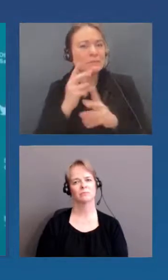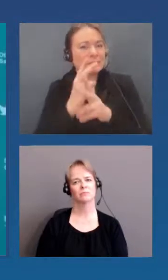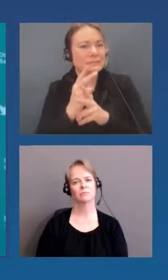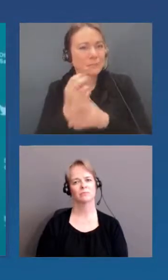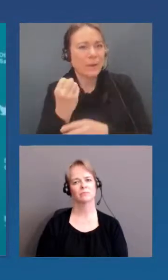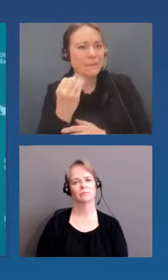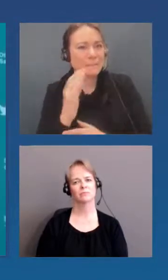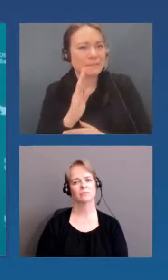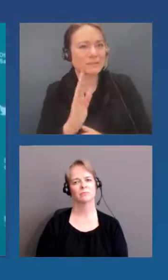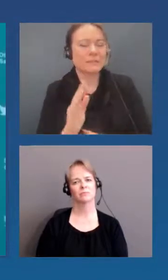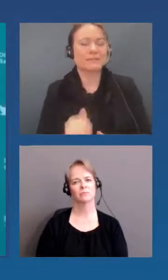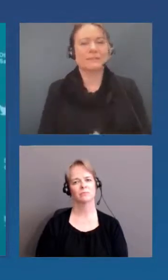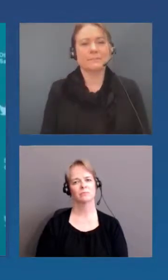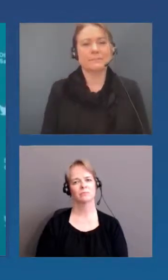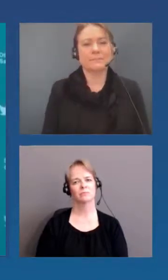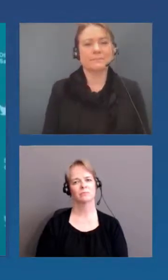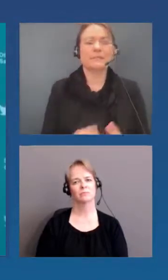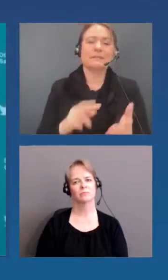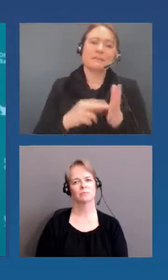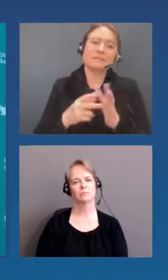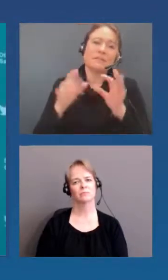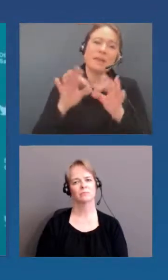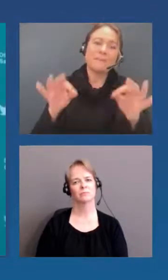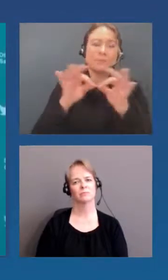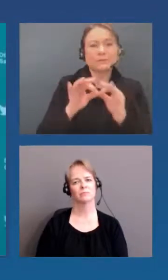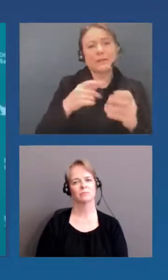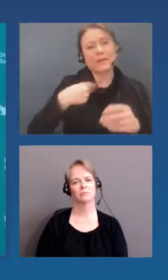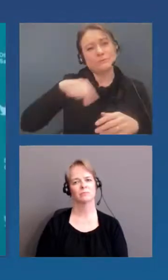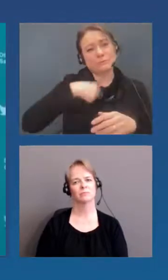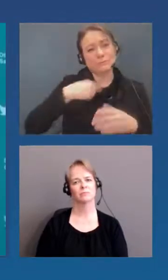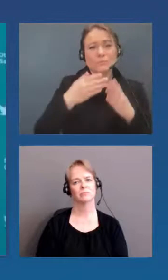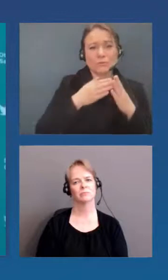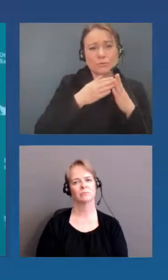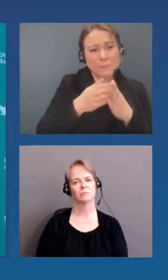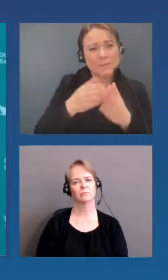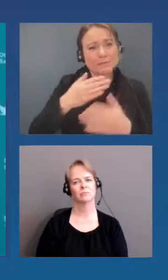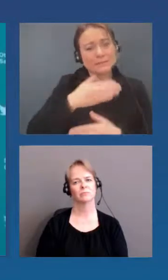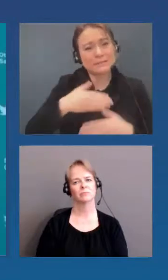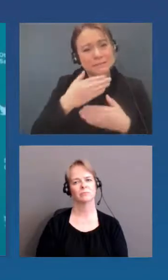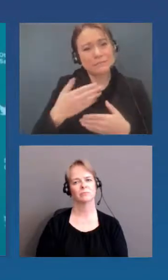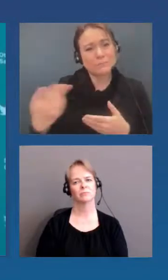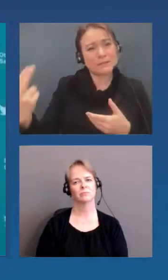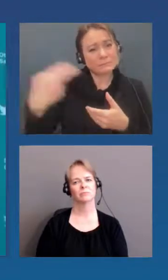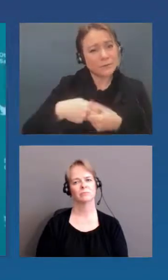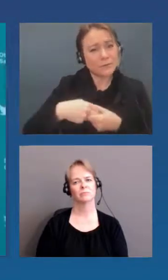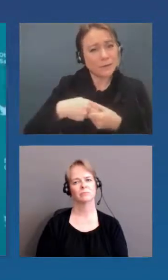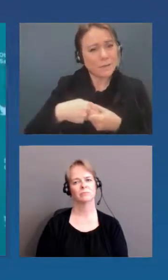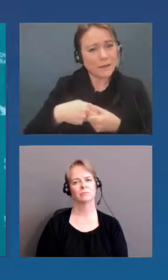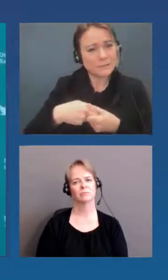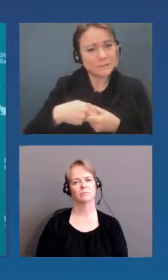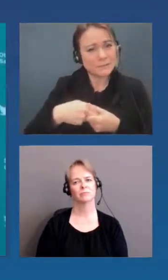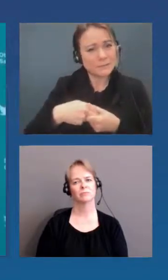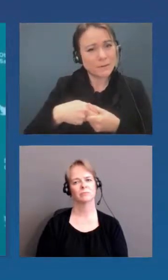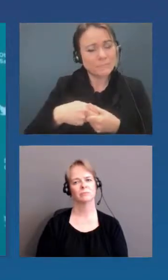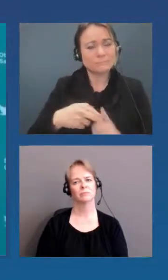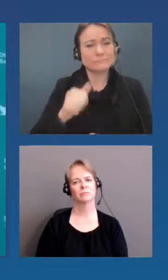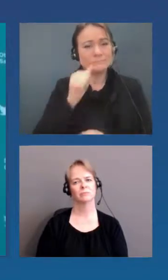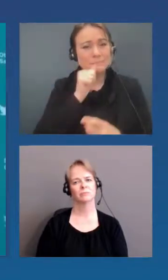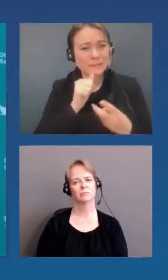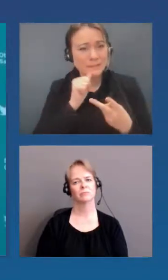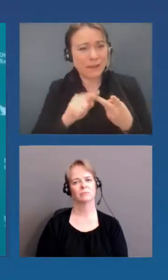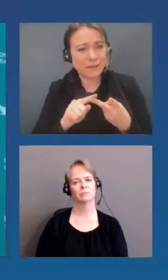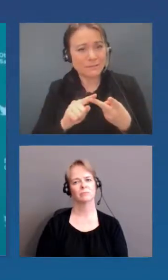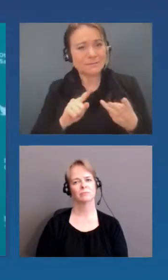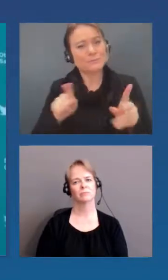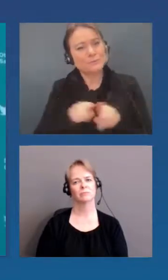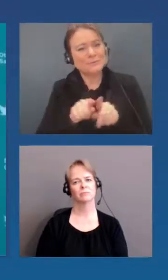personnalisés. En retour, je vous demande de faire preuve de coopération, de patience, et de